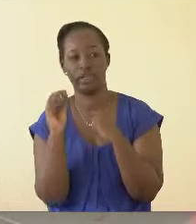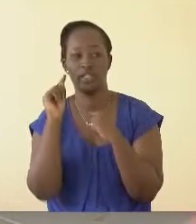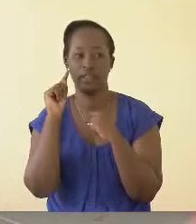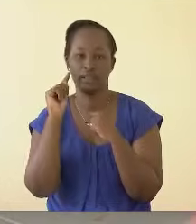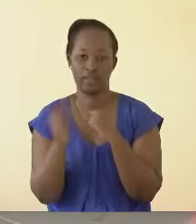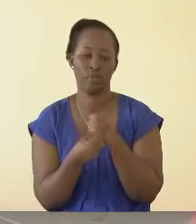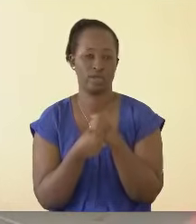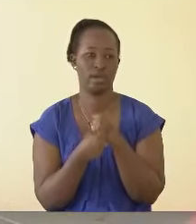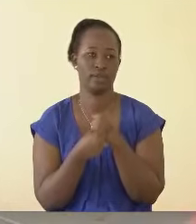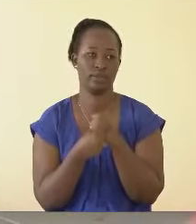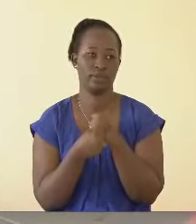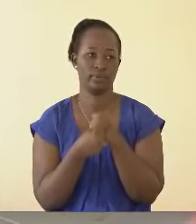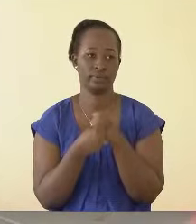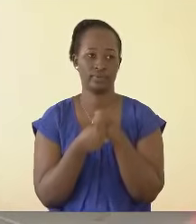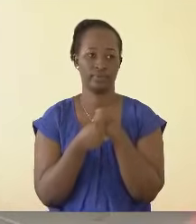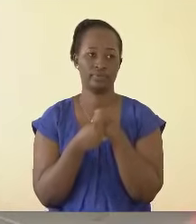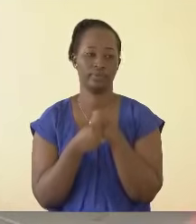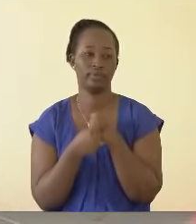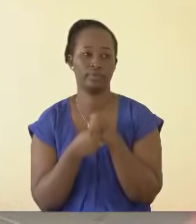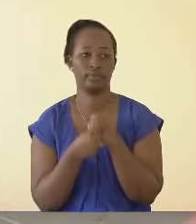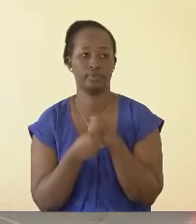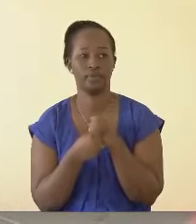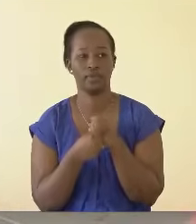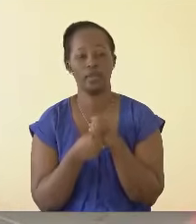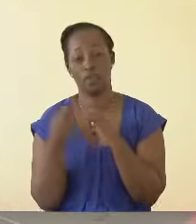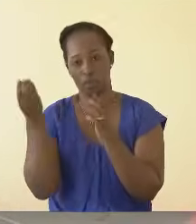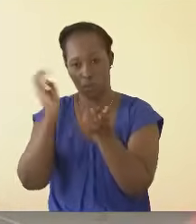2,950,000. Let's re-add and see.